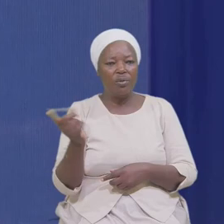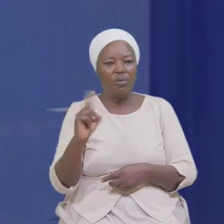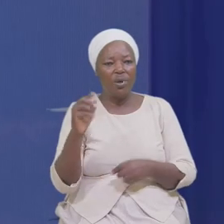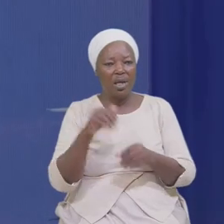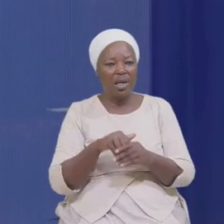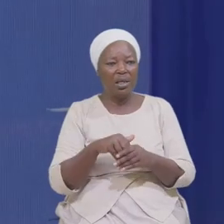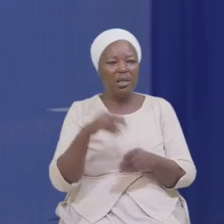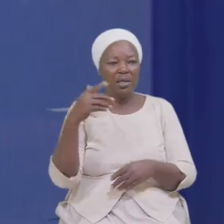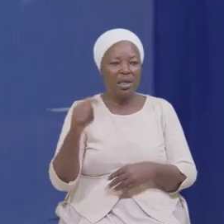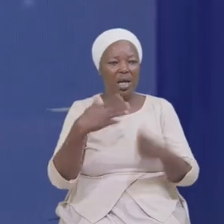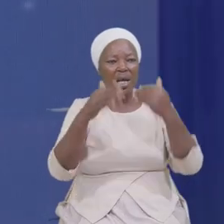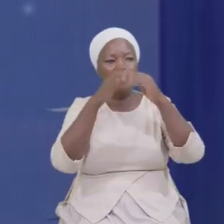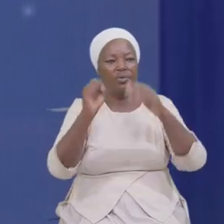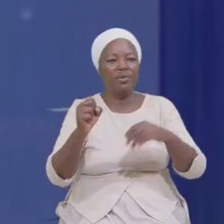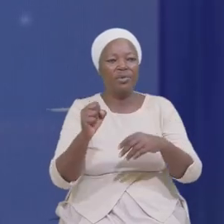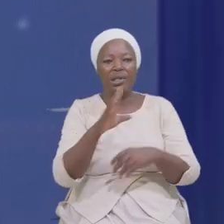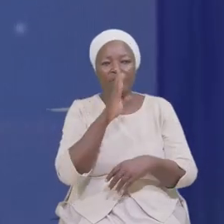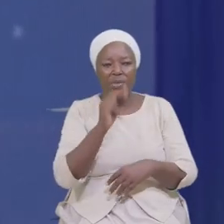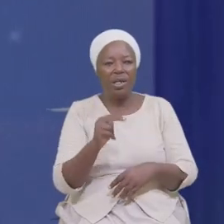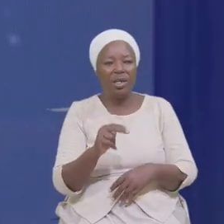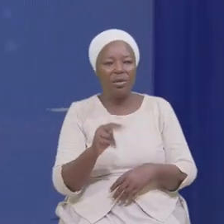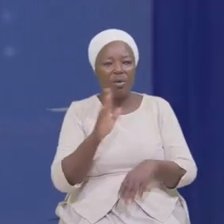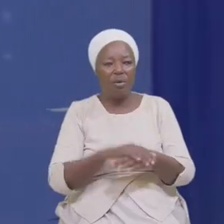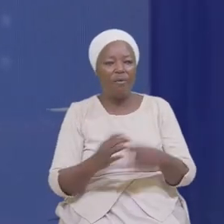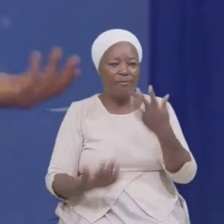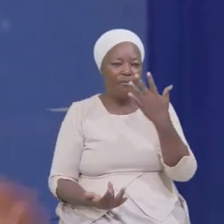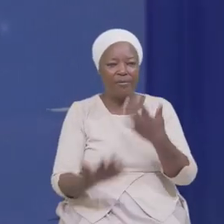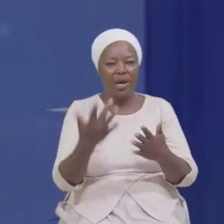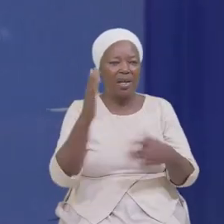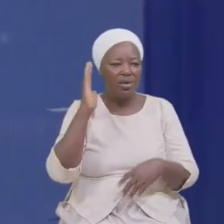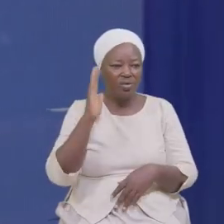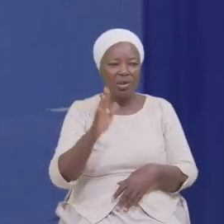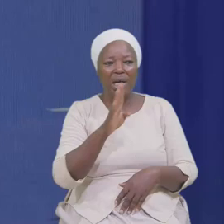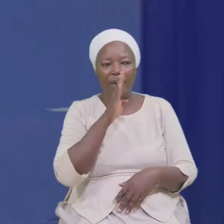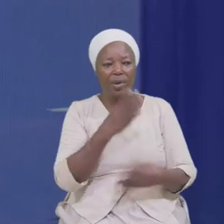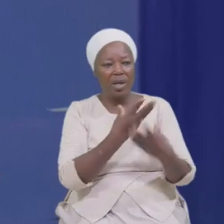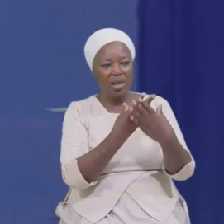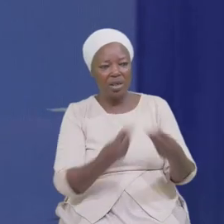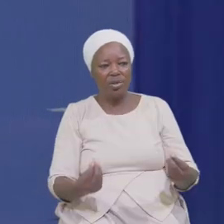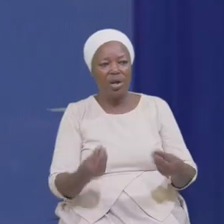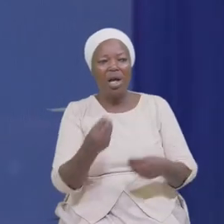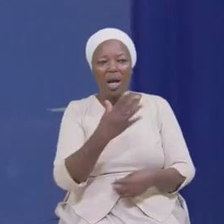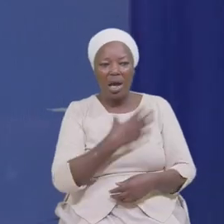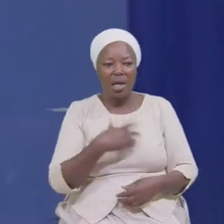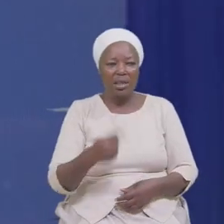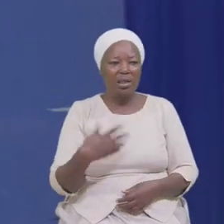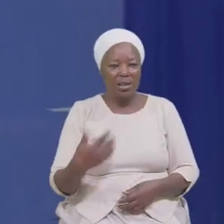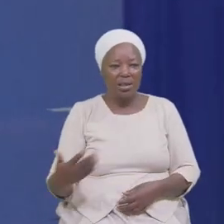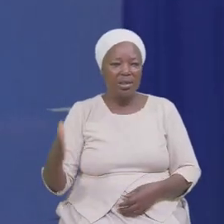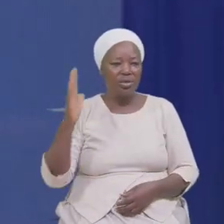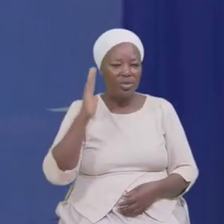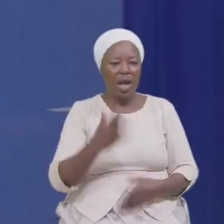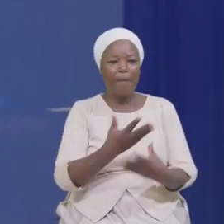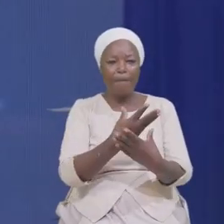wherein the heavens being on fire shall be dissolved, and the elements shall